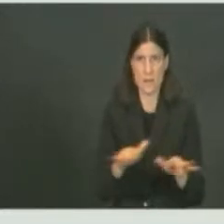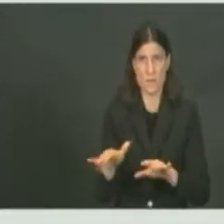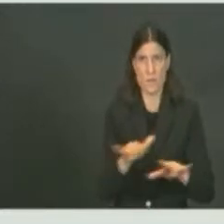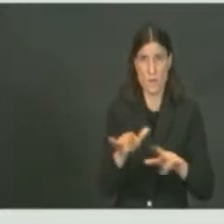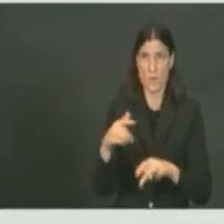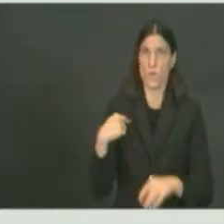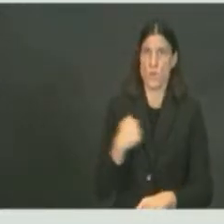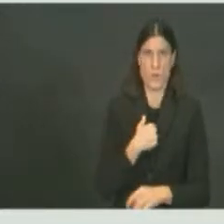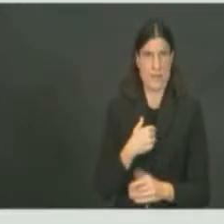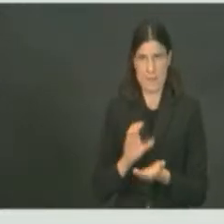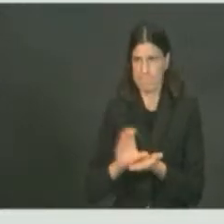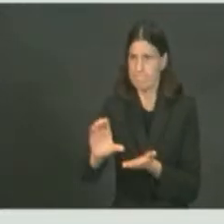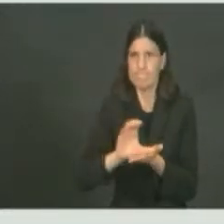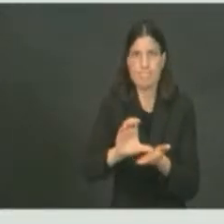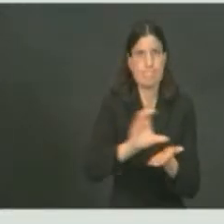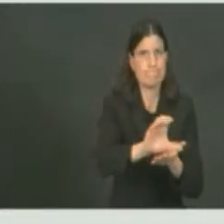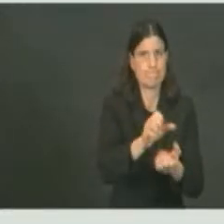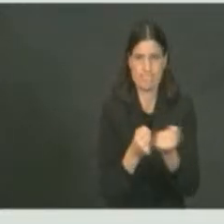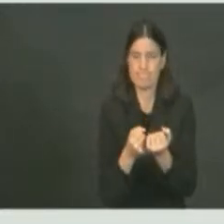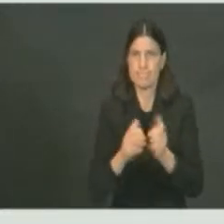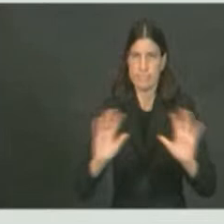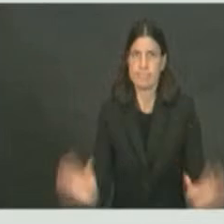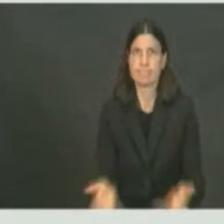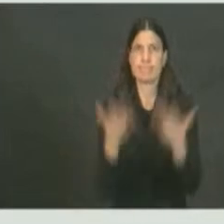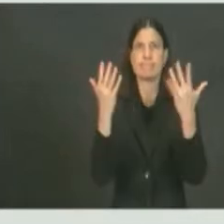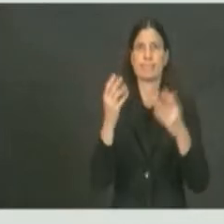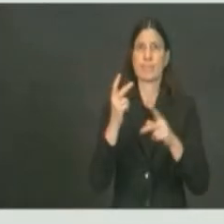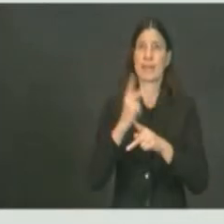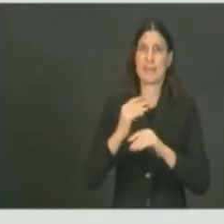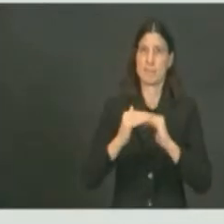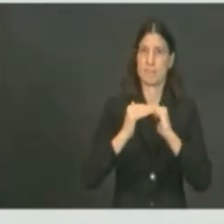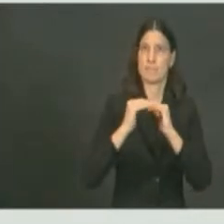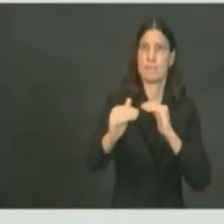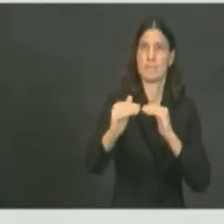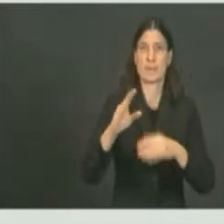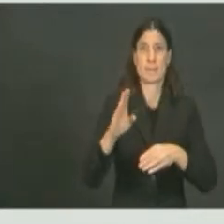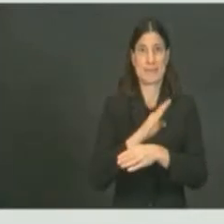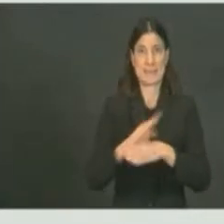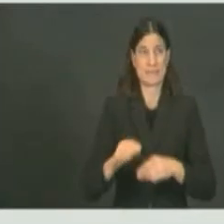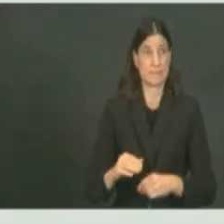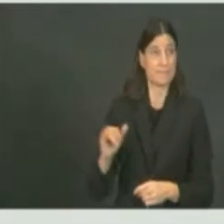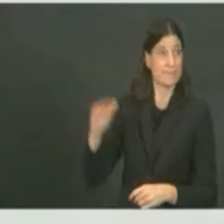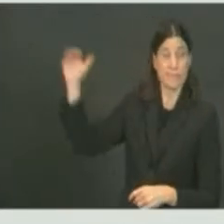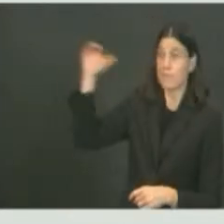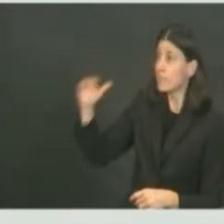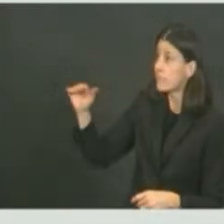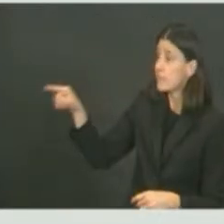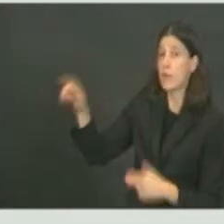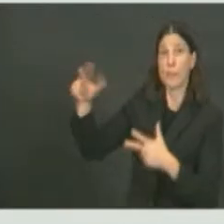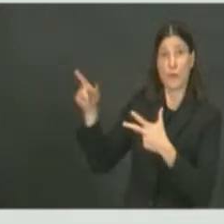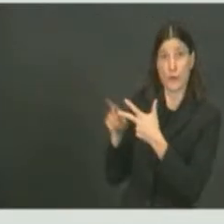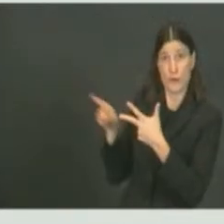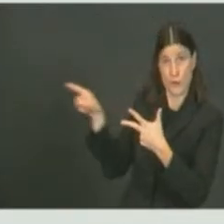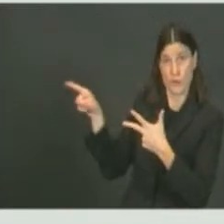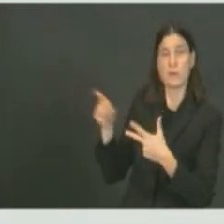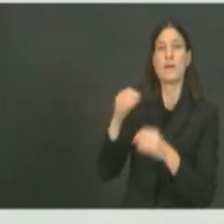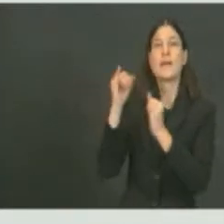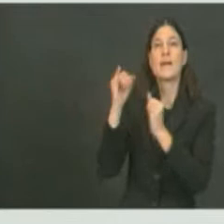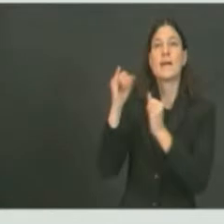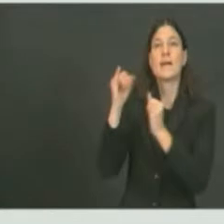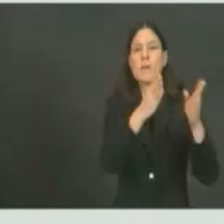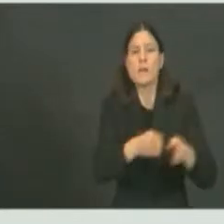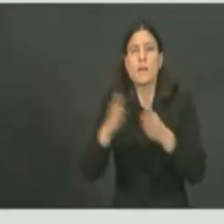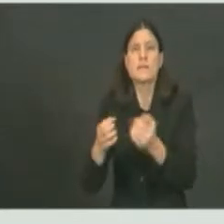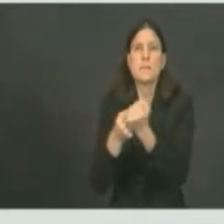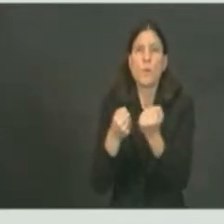economic support, individual supports, helping people with food, cash assistance, housing, education support.